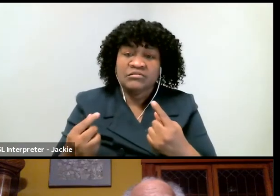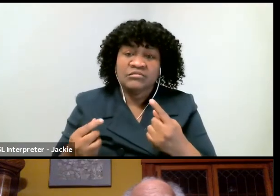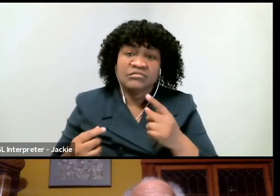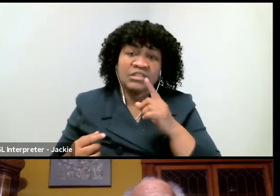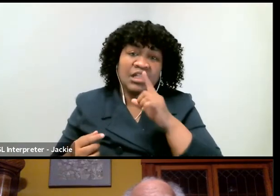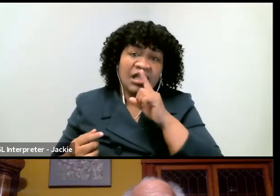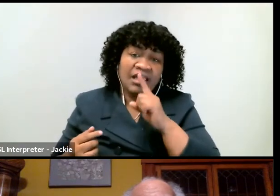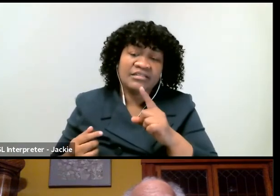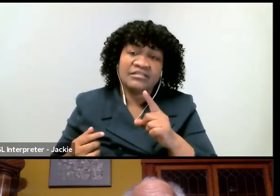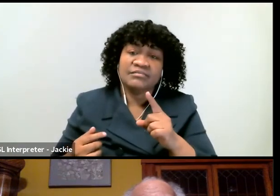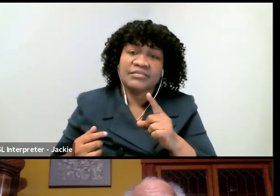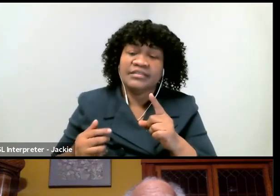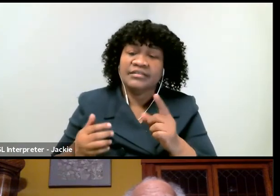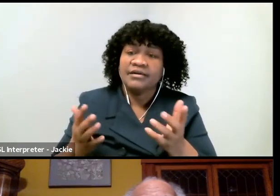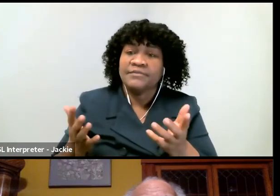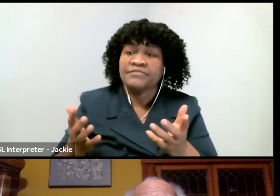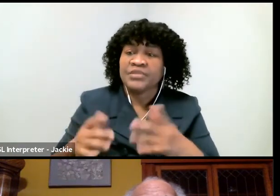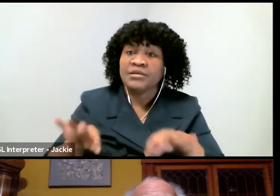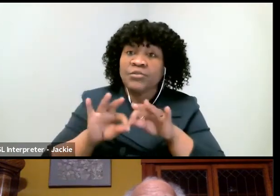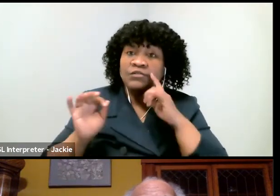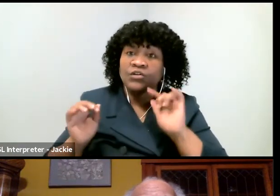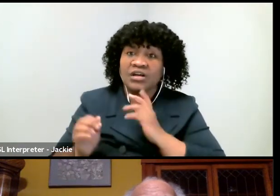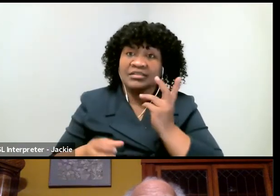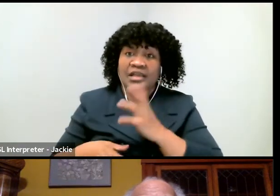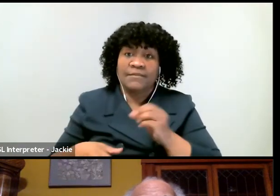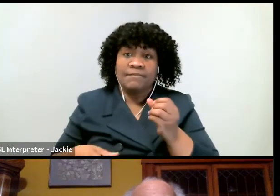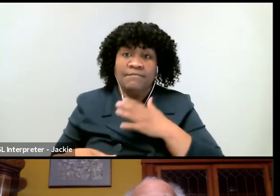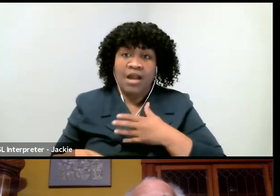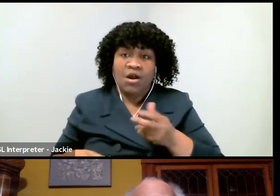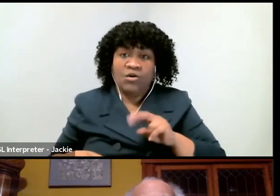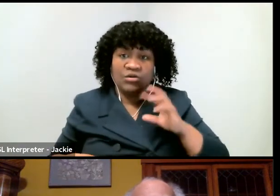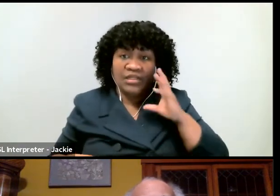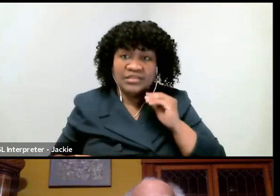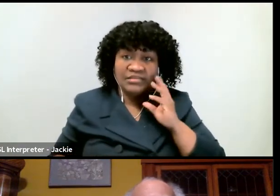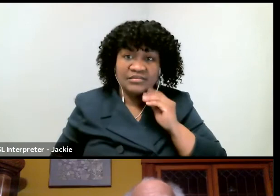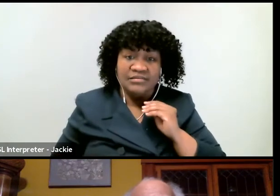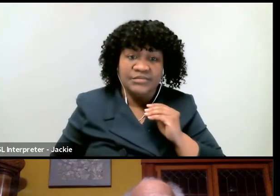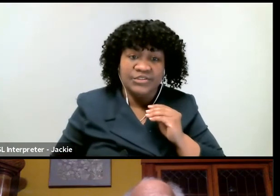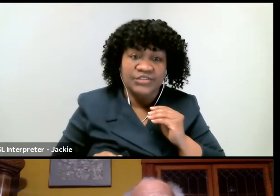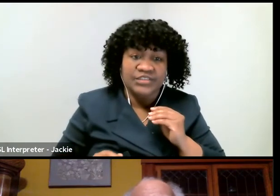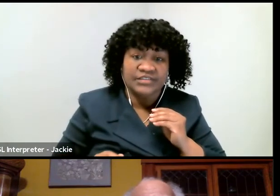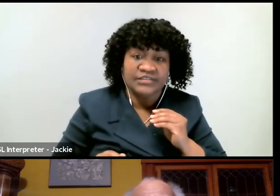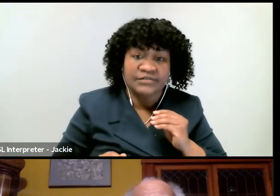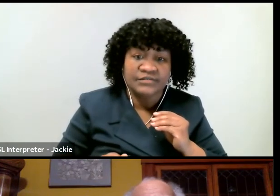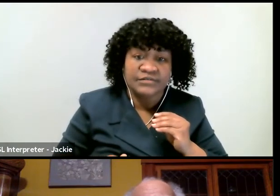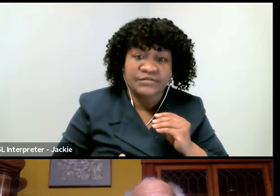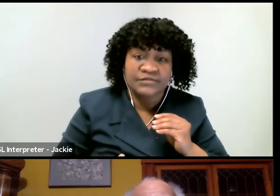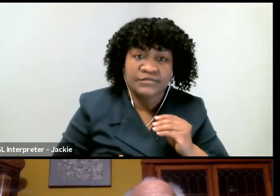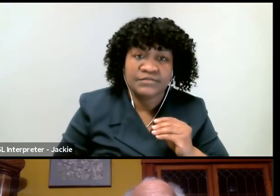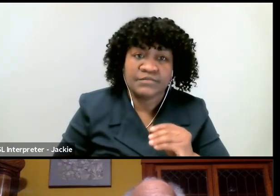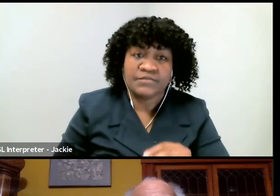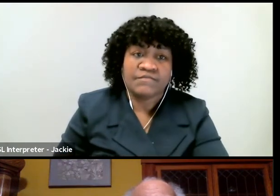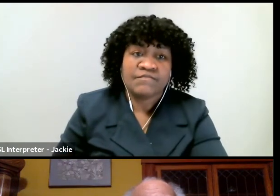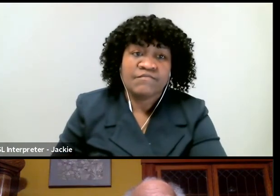been important in my experience. Right on. Thank you for that.